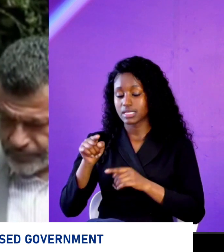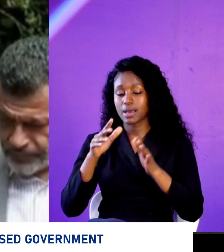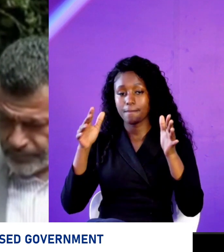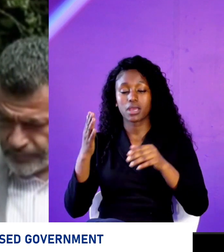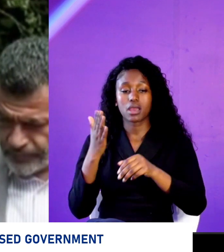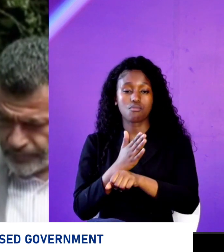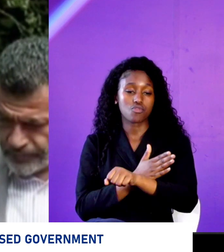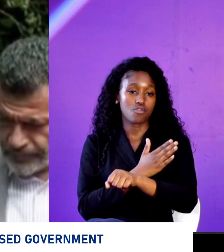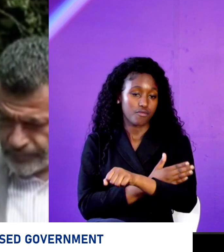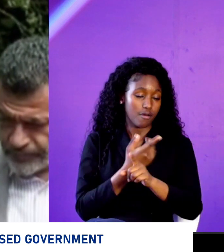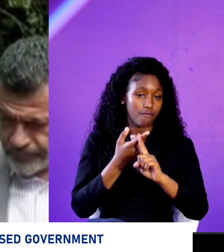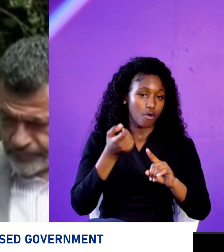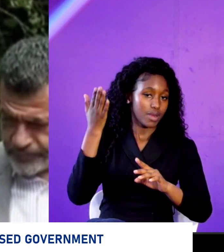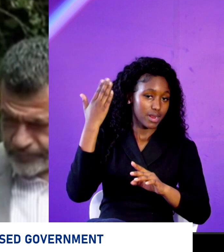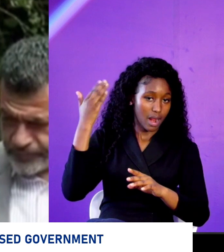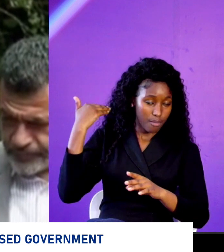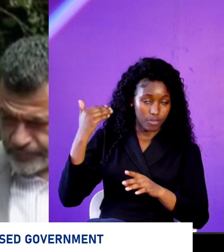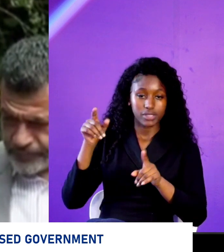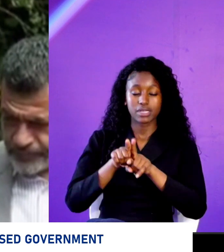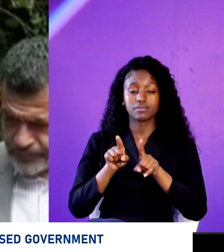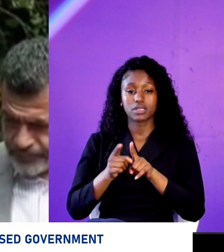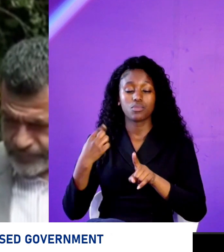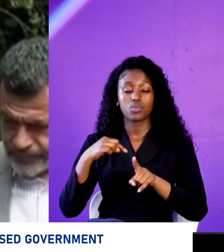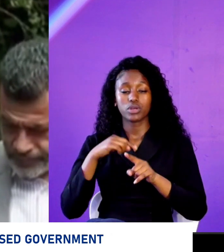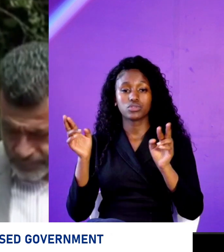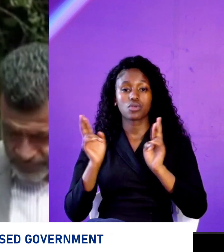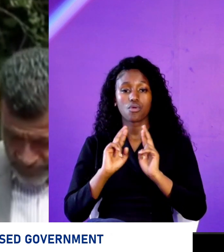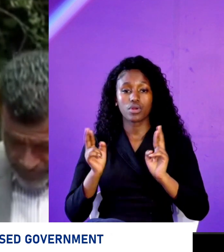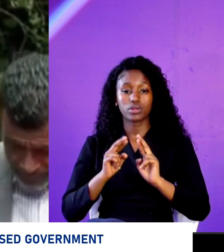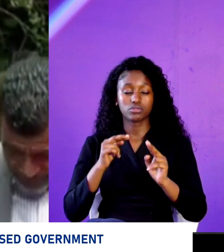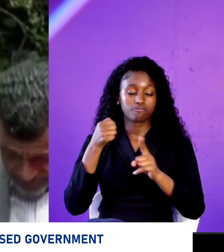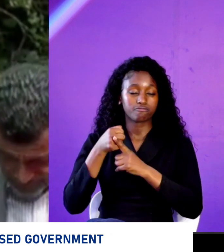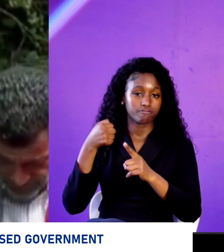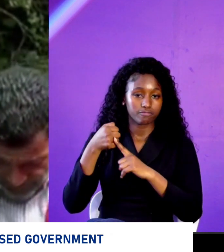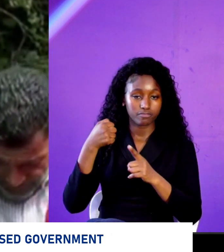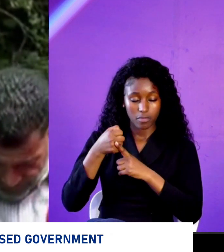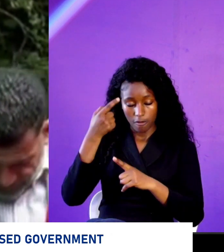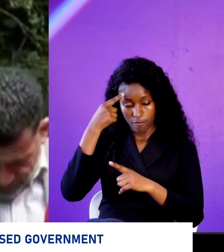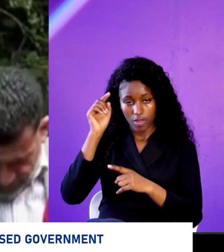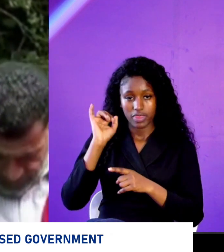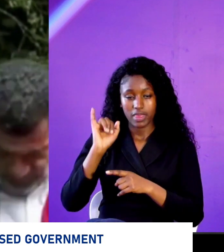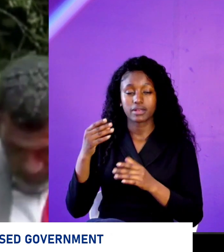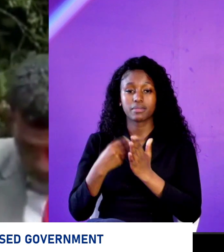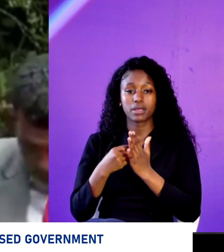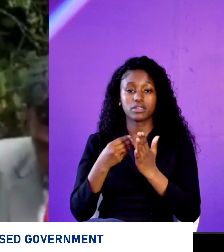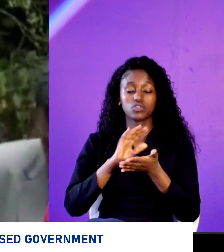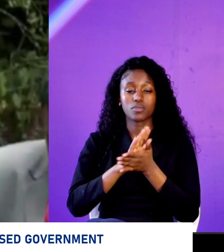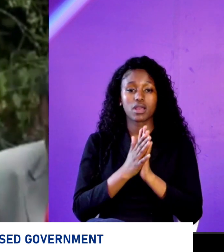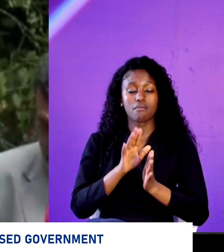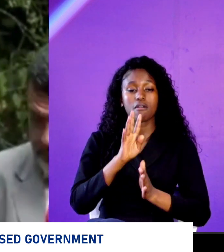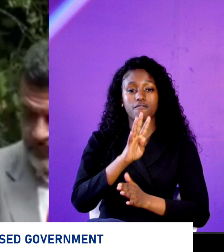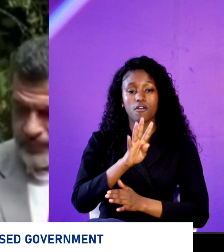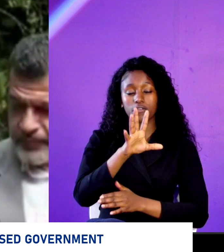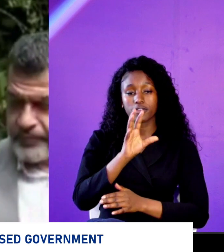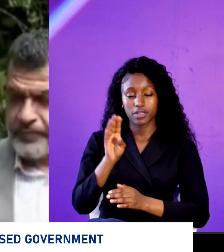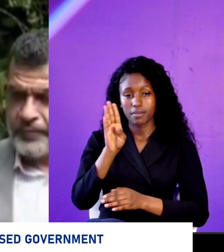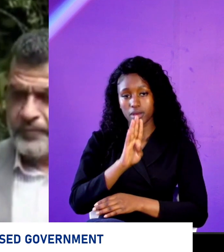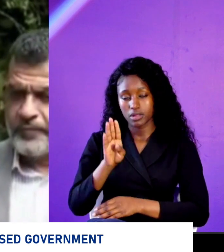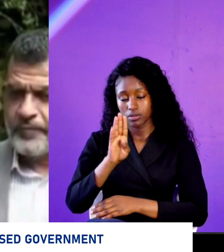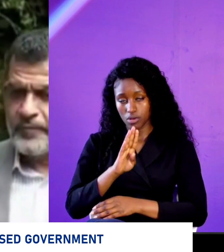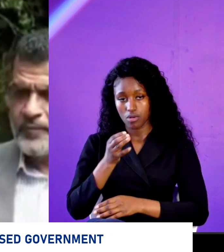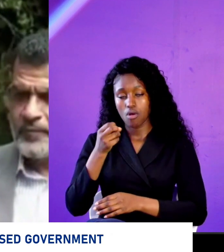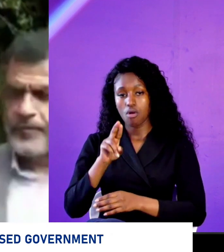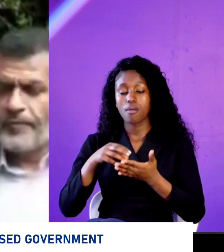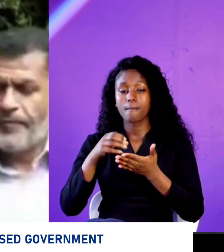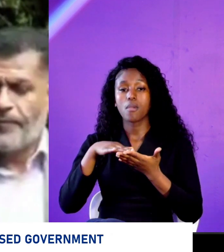on the previous disbursement, we will continue pushing for the raising of the allocation to a minimum 450 billion Kenya shillings or